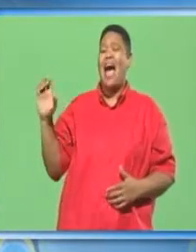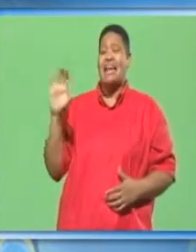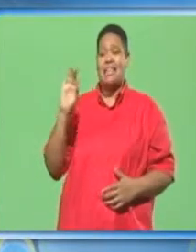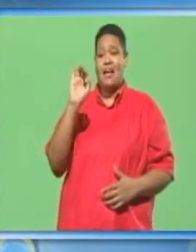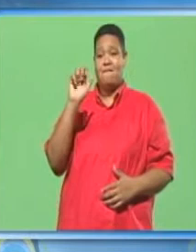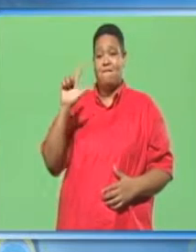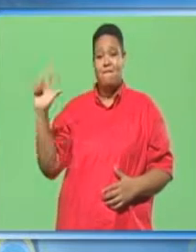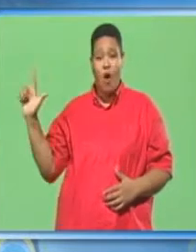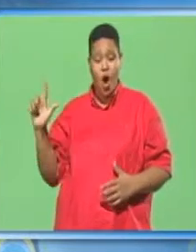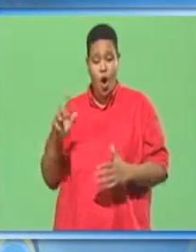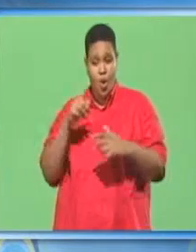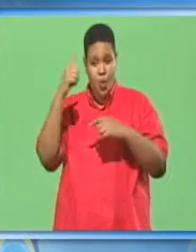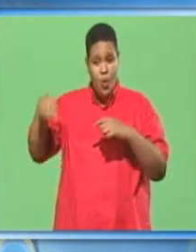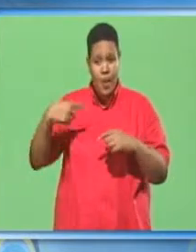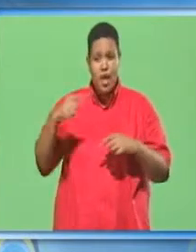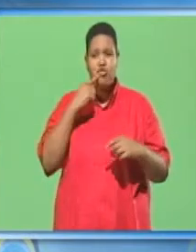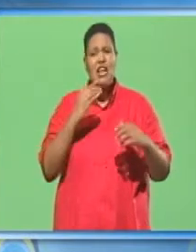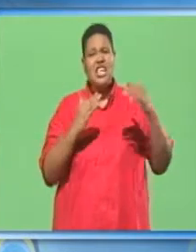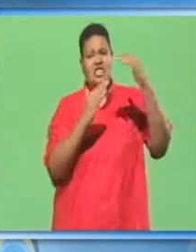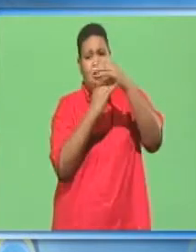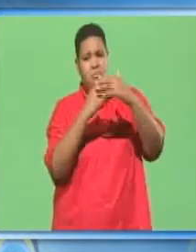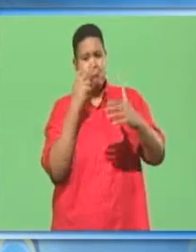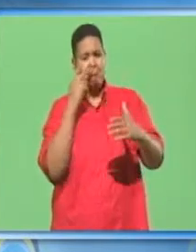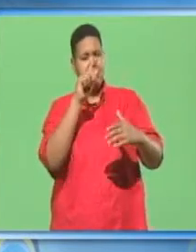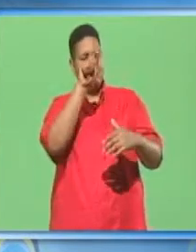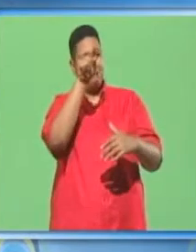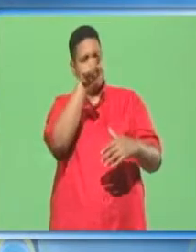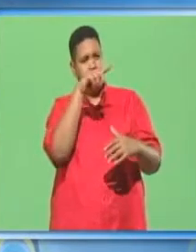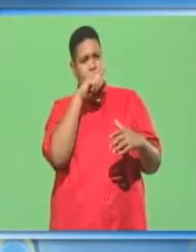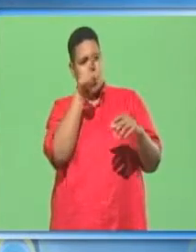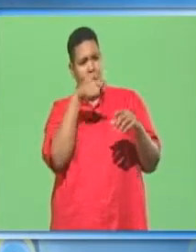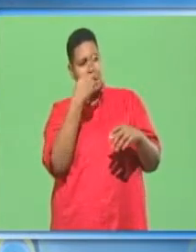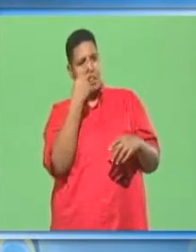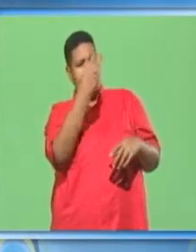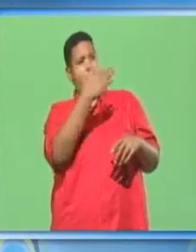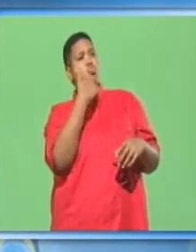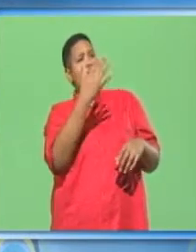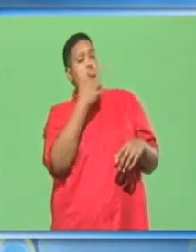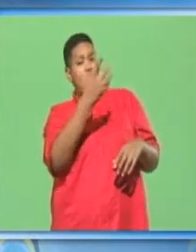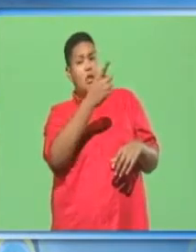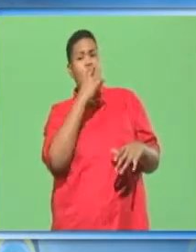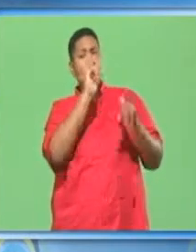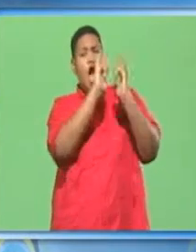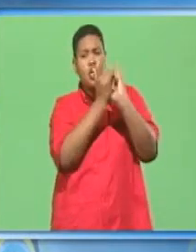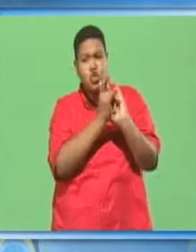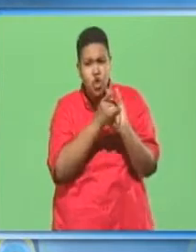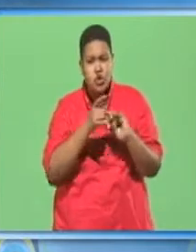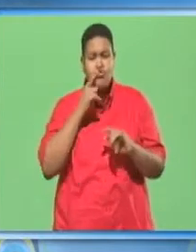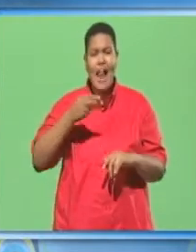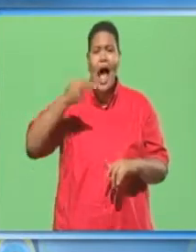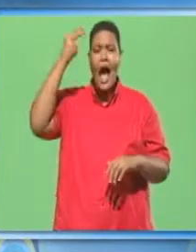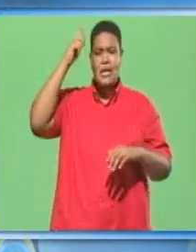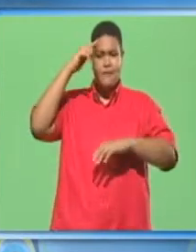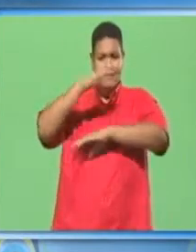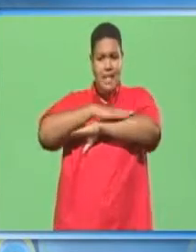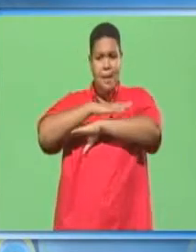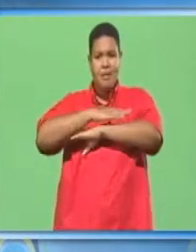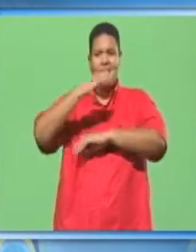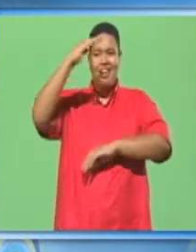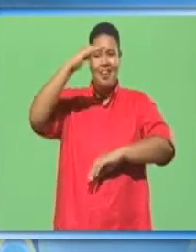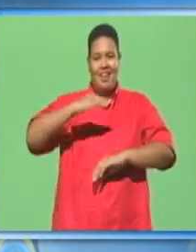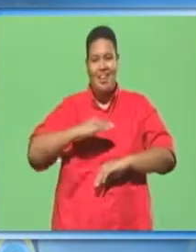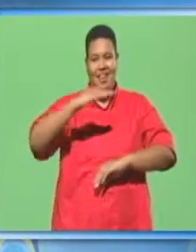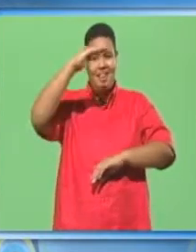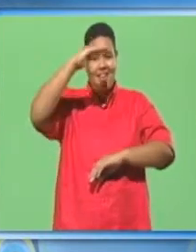wheel located at the top front section of the thickness planer. It is used to adjust the height of the table, thus